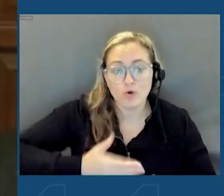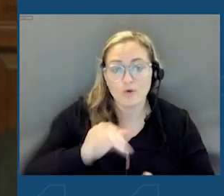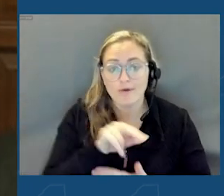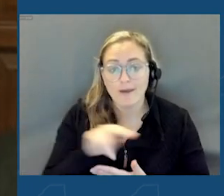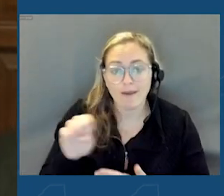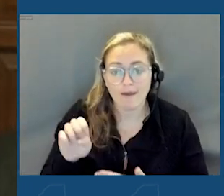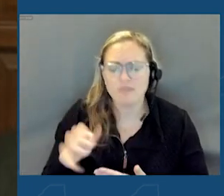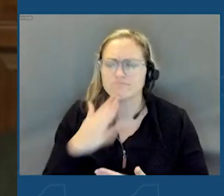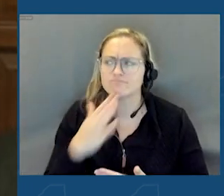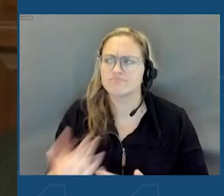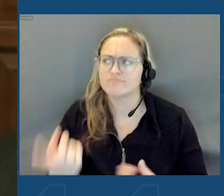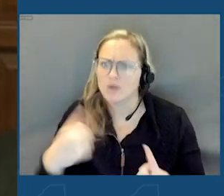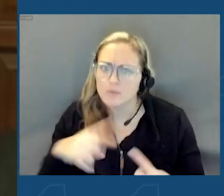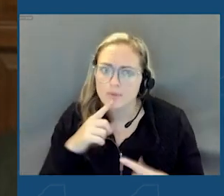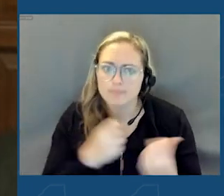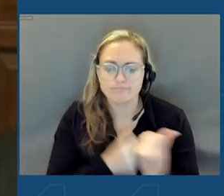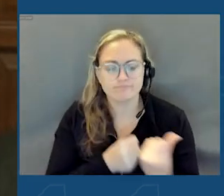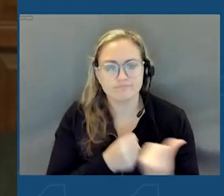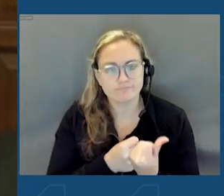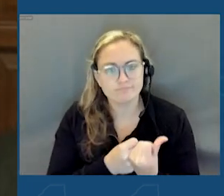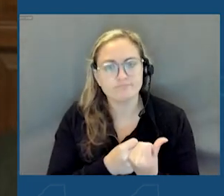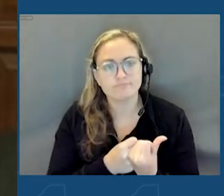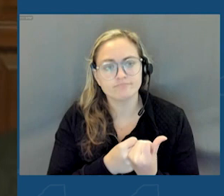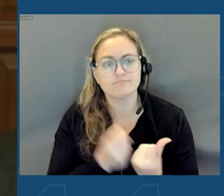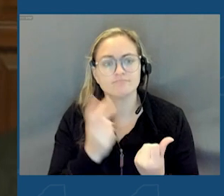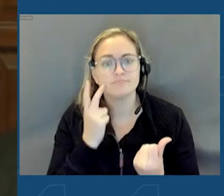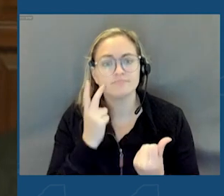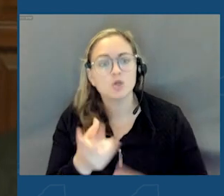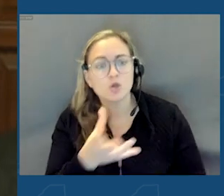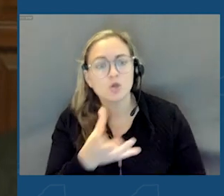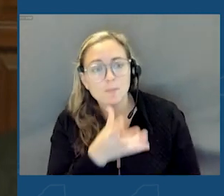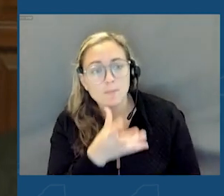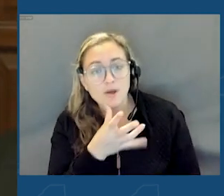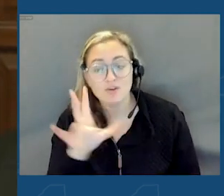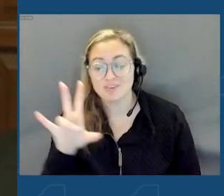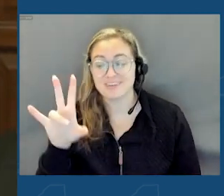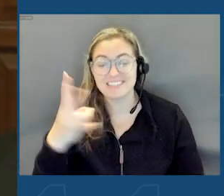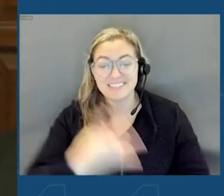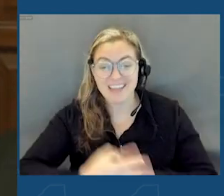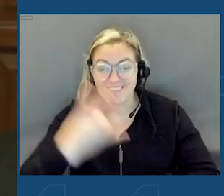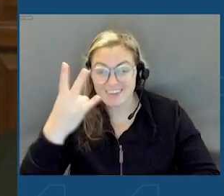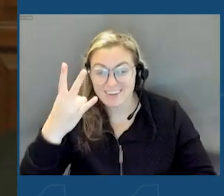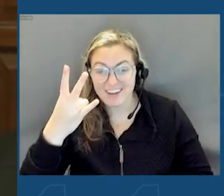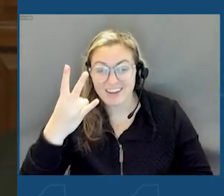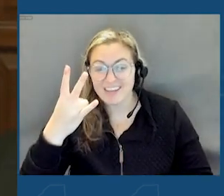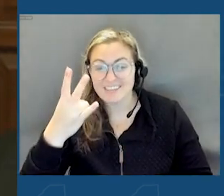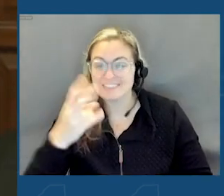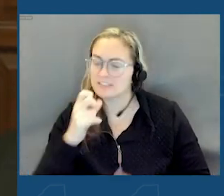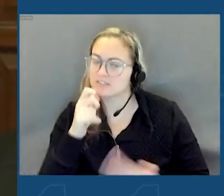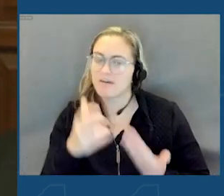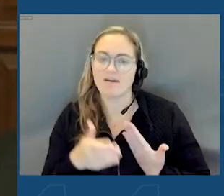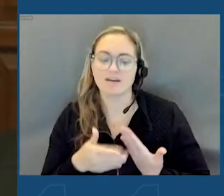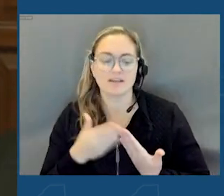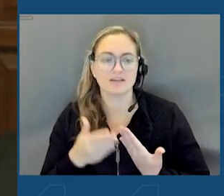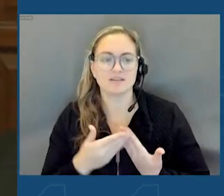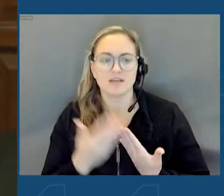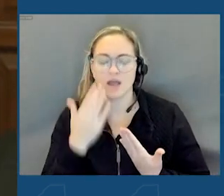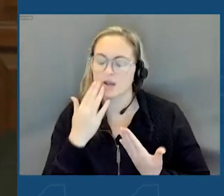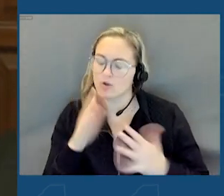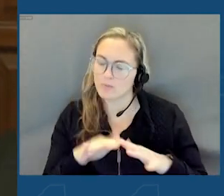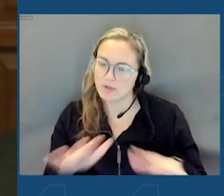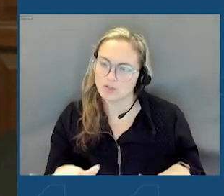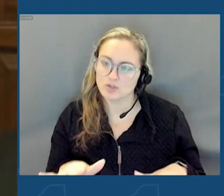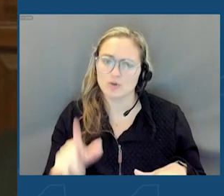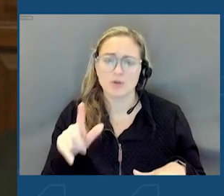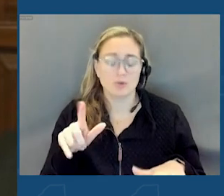your side. Seeing your mother go through this 7 times was not easy. I know my children can be in the support group with you of